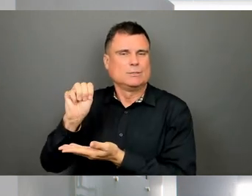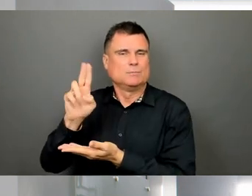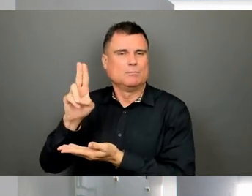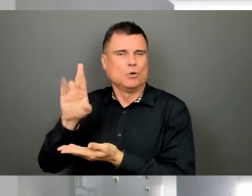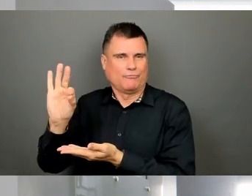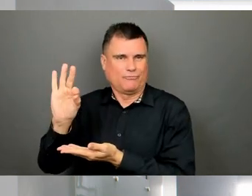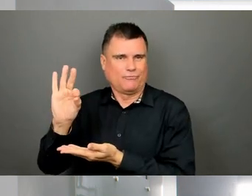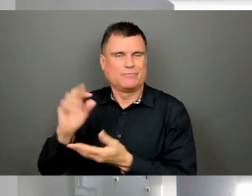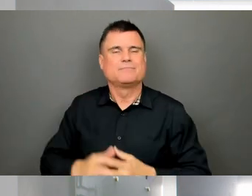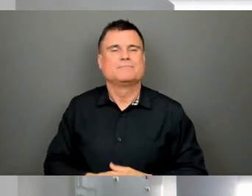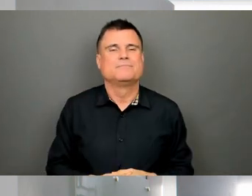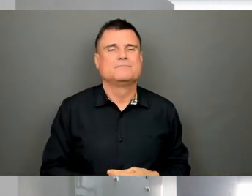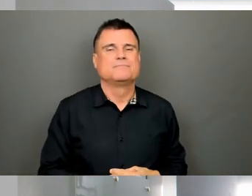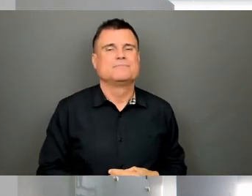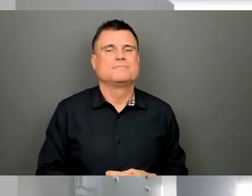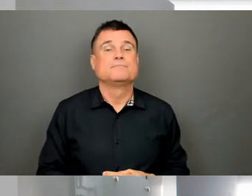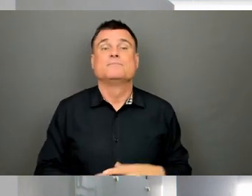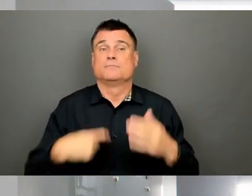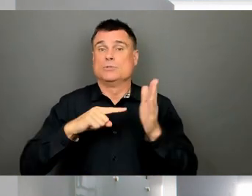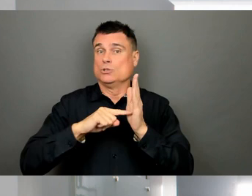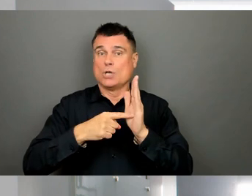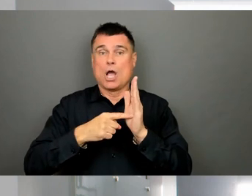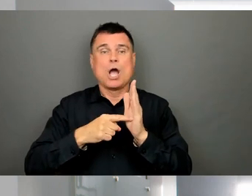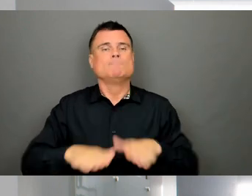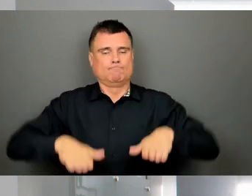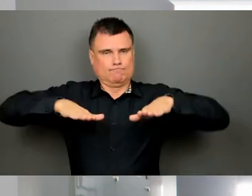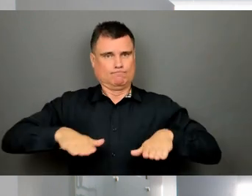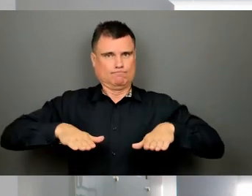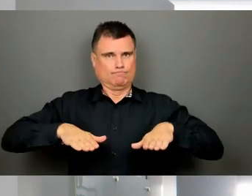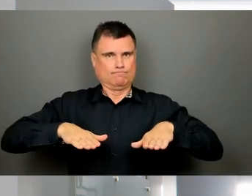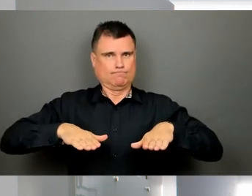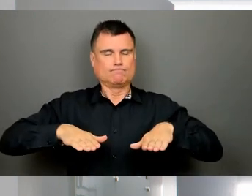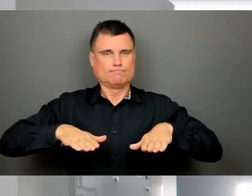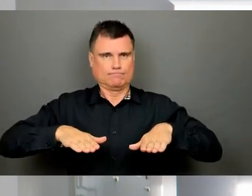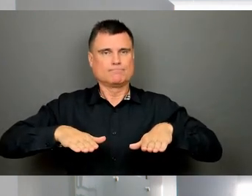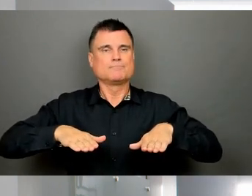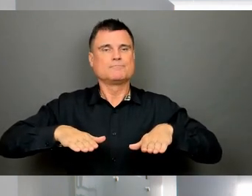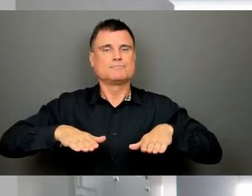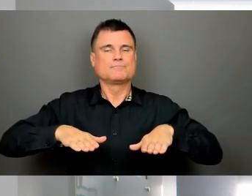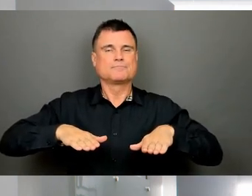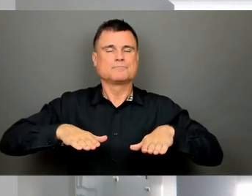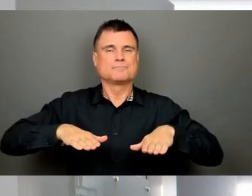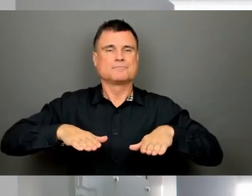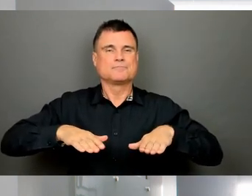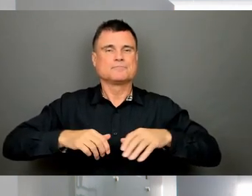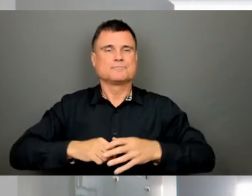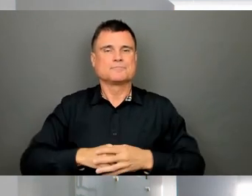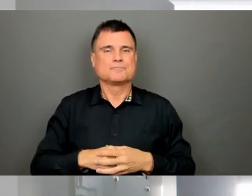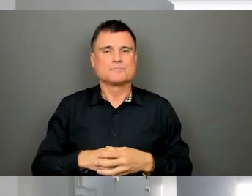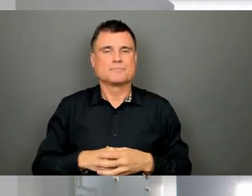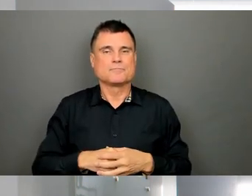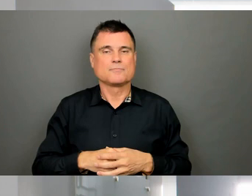Smurf. So, the Smurf is going to start out from the static position, so you can do shoulder widths apart. And what we're going to be